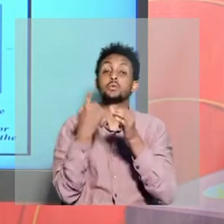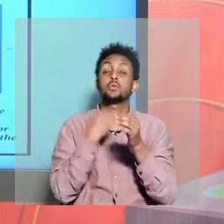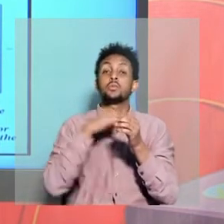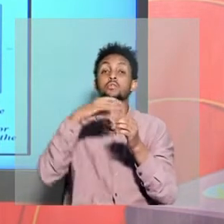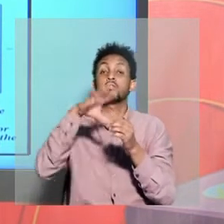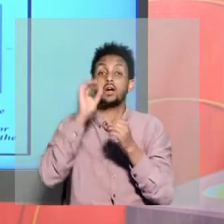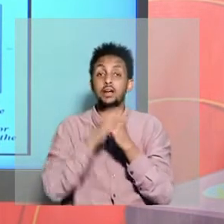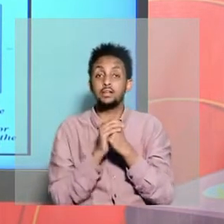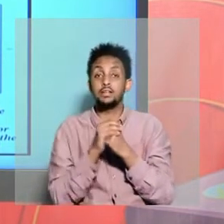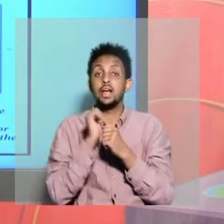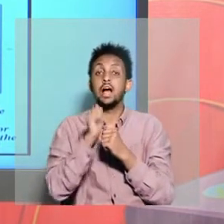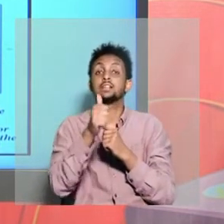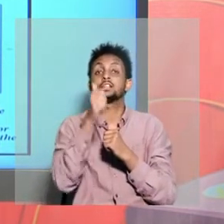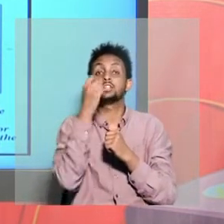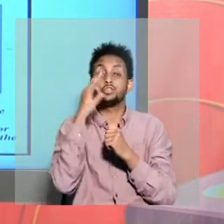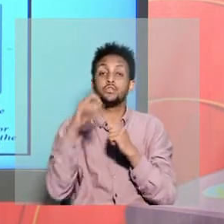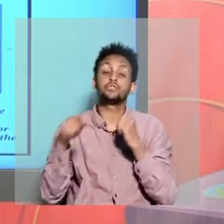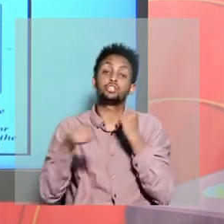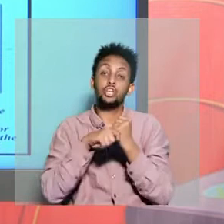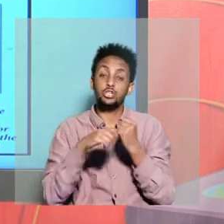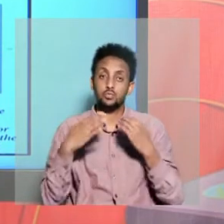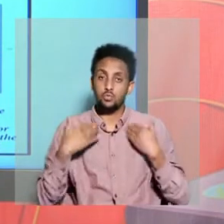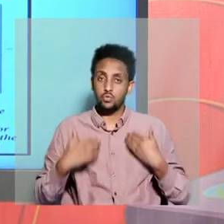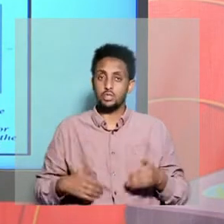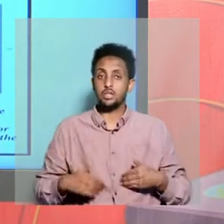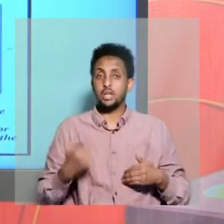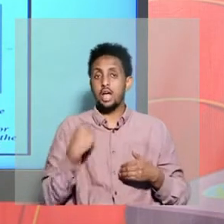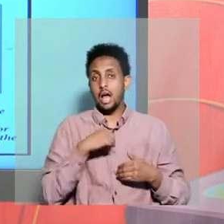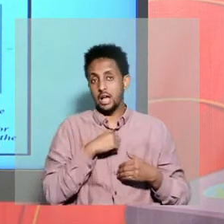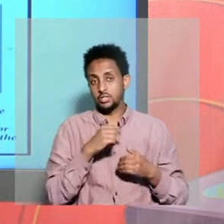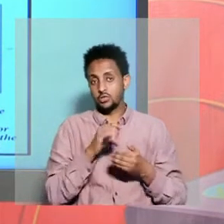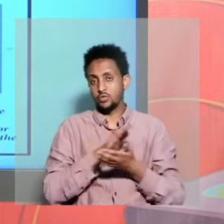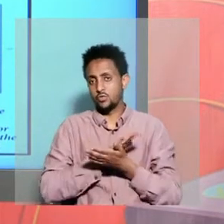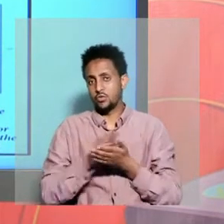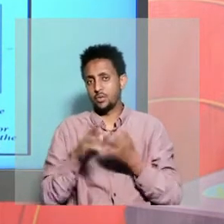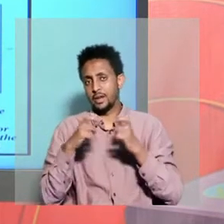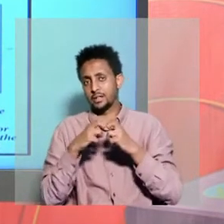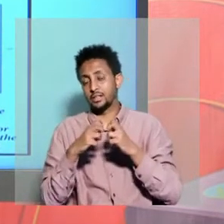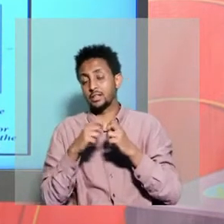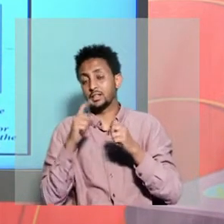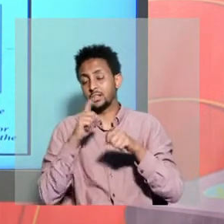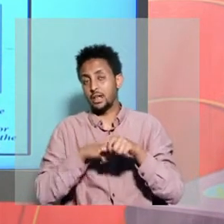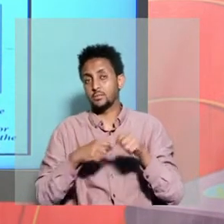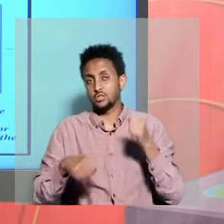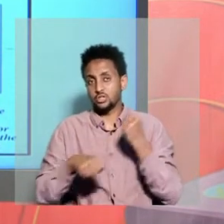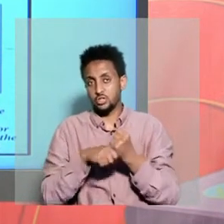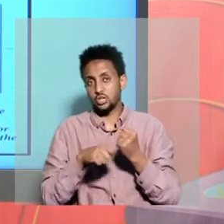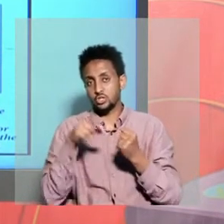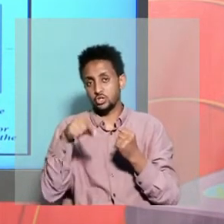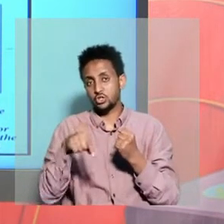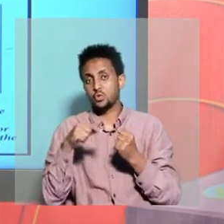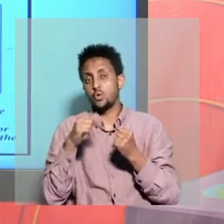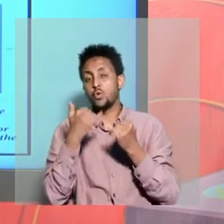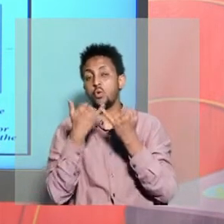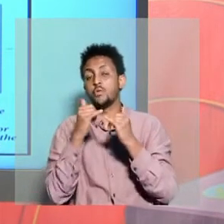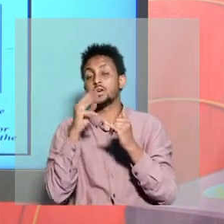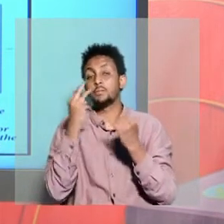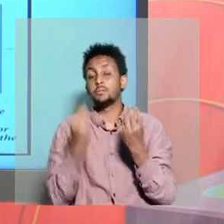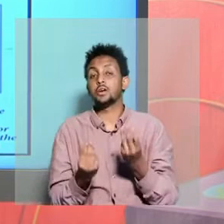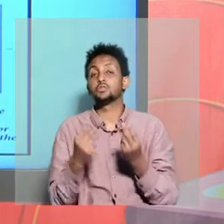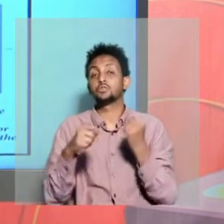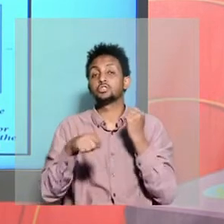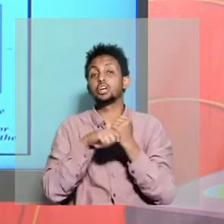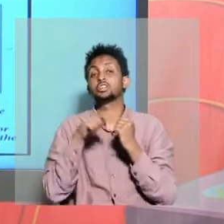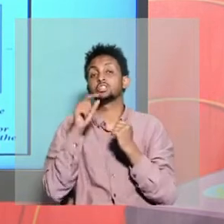find the acceleration of the charged body as the uniform electric field times the charge Q over the mass of the charge